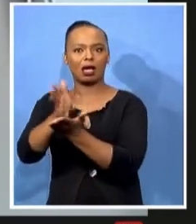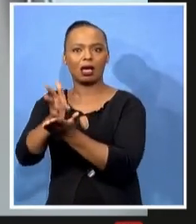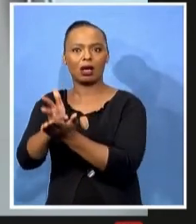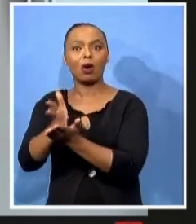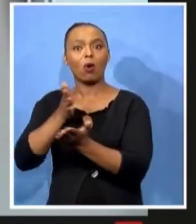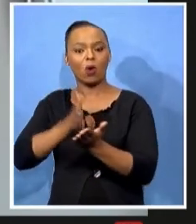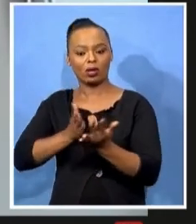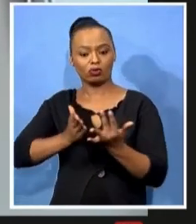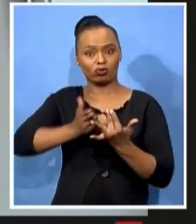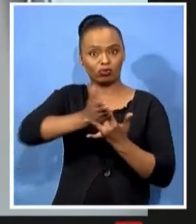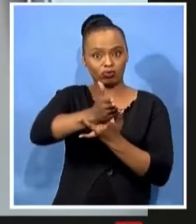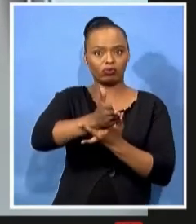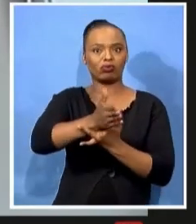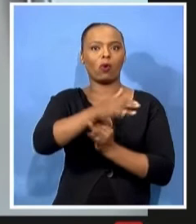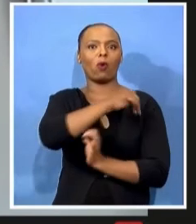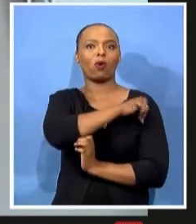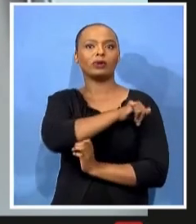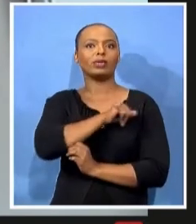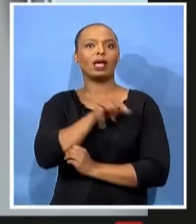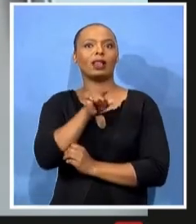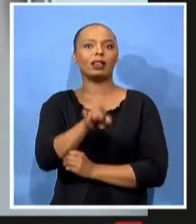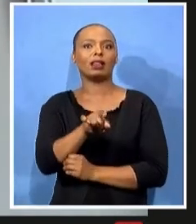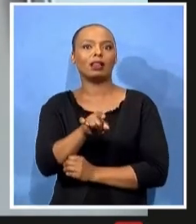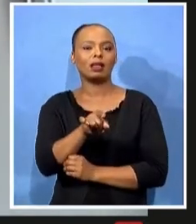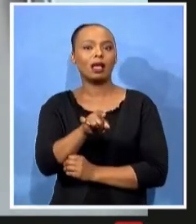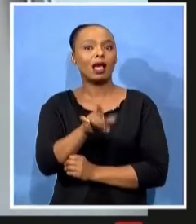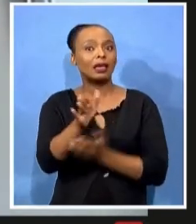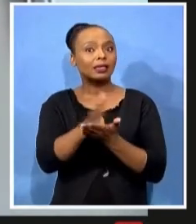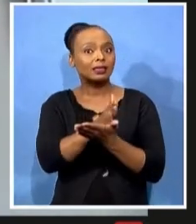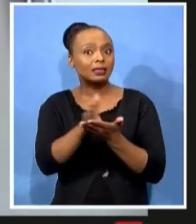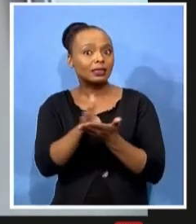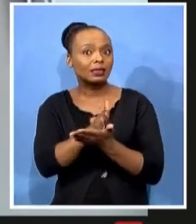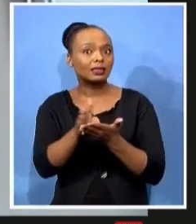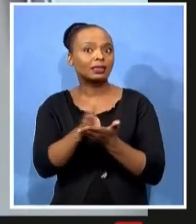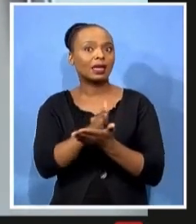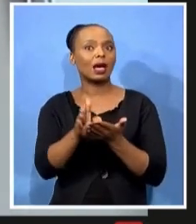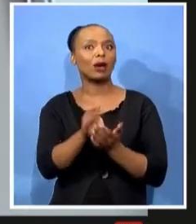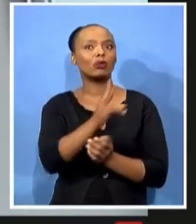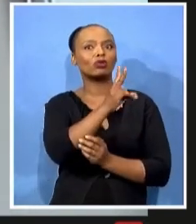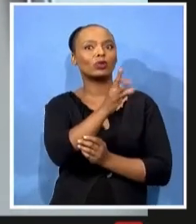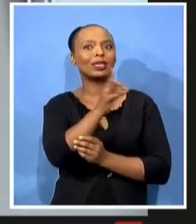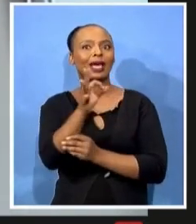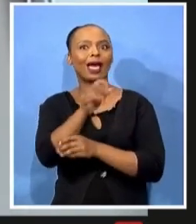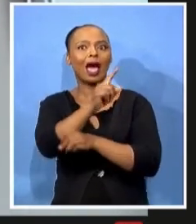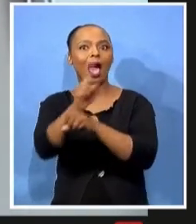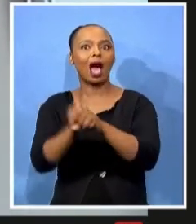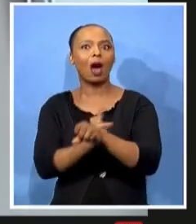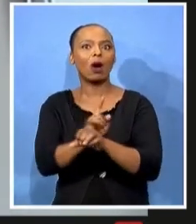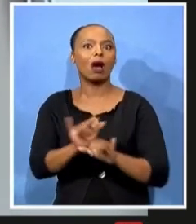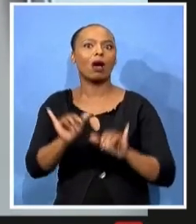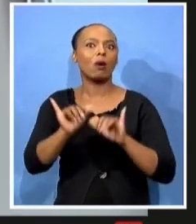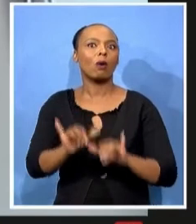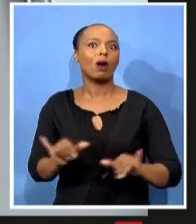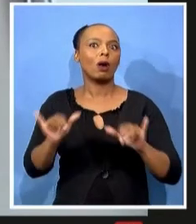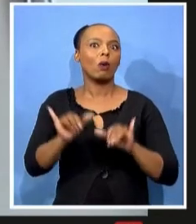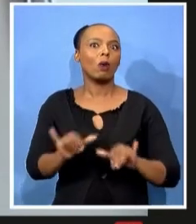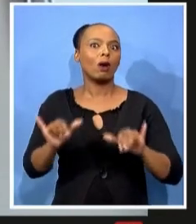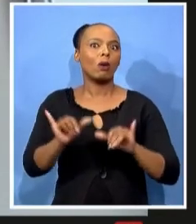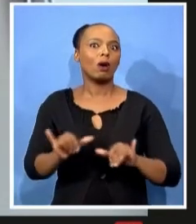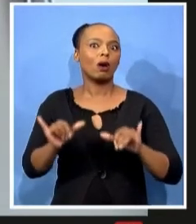Some of them have been sitting there for 2 to 3 hours already. Now, when we have all of our ambulances sitting outside